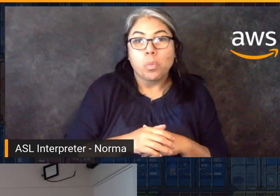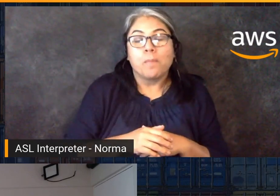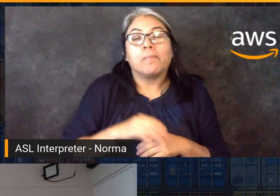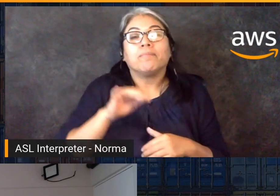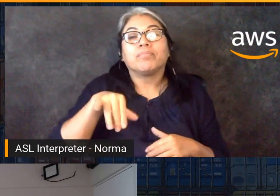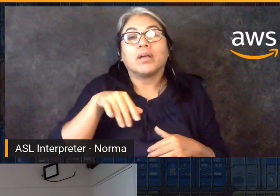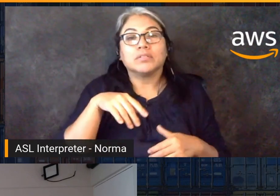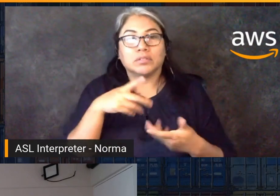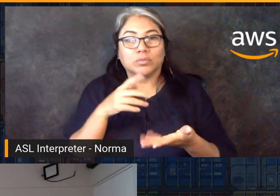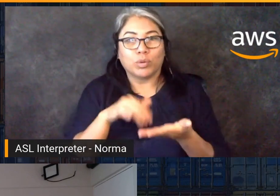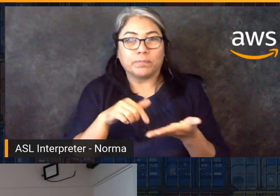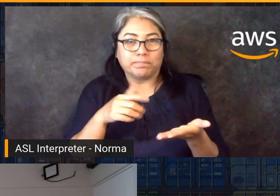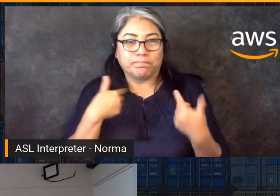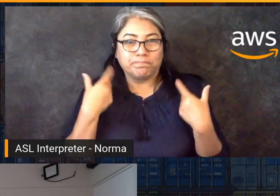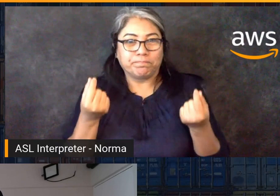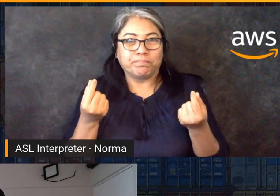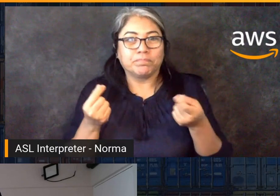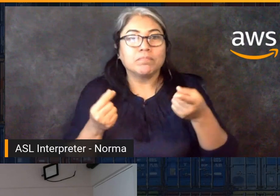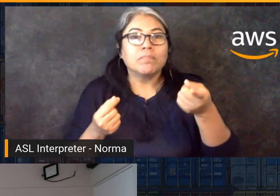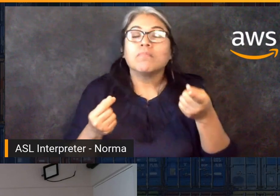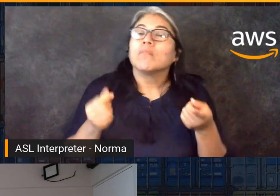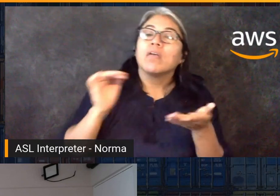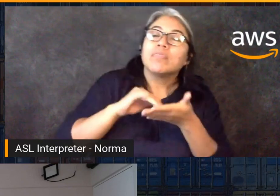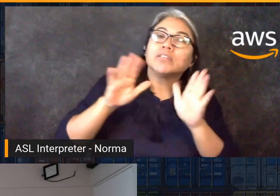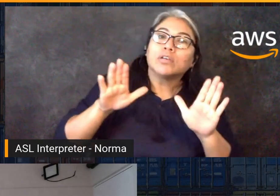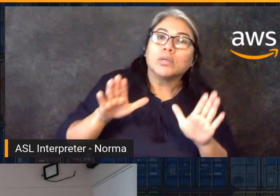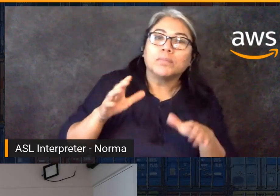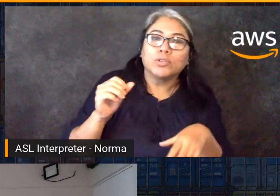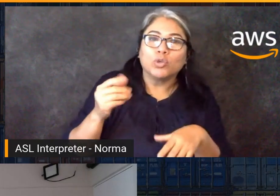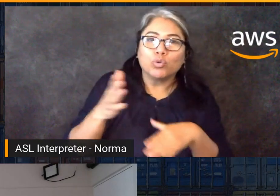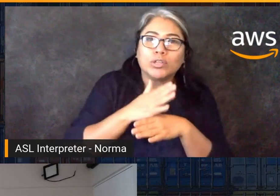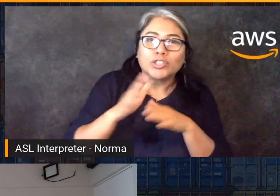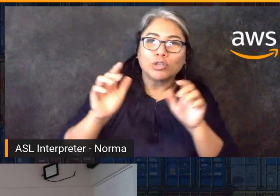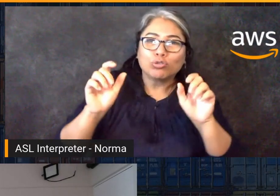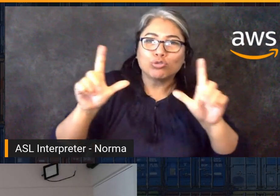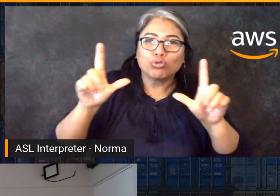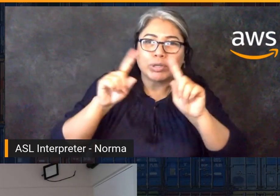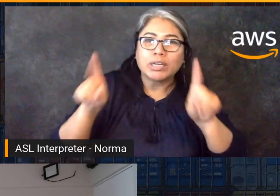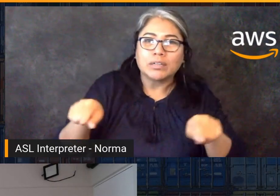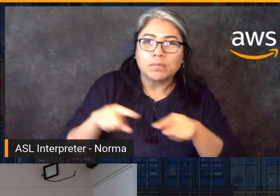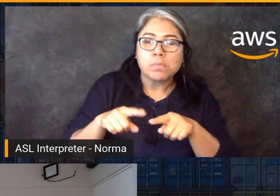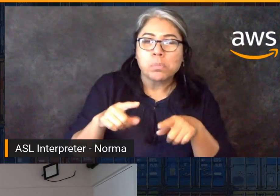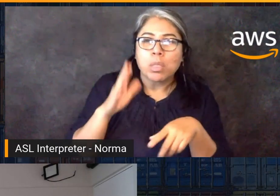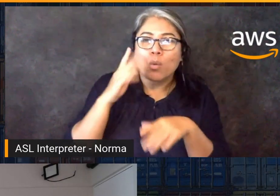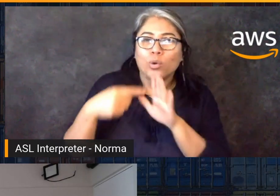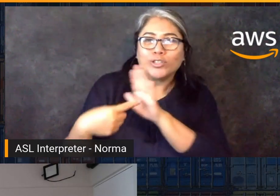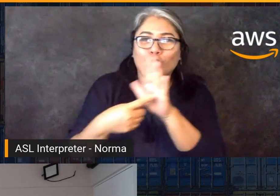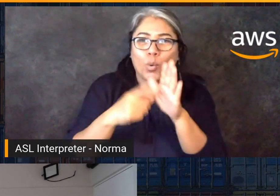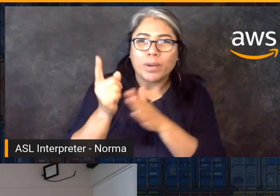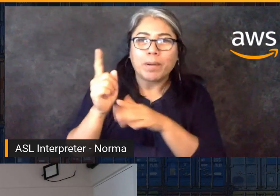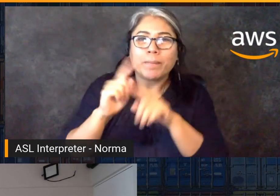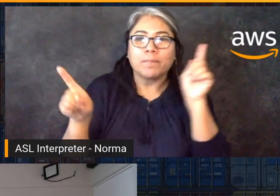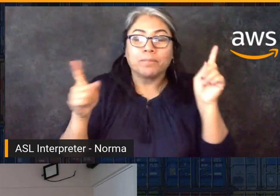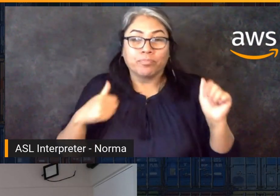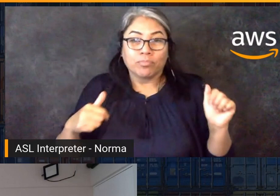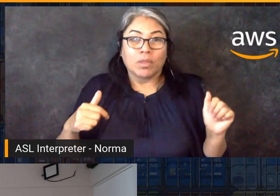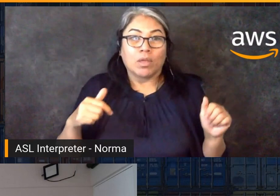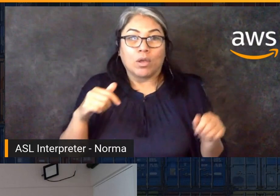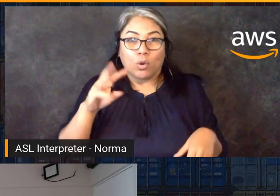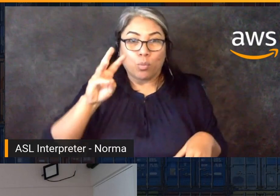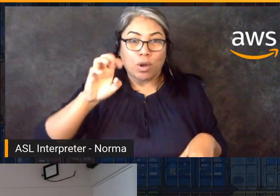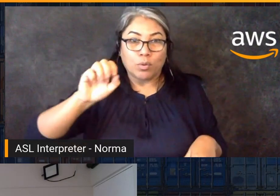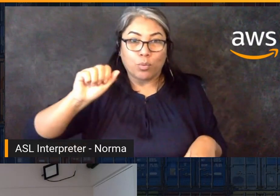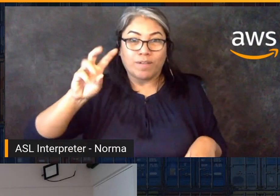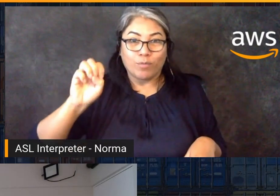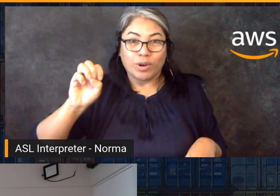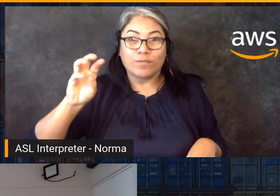for today. That's awesome, and I'm sure you go ahead and share your screen. We'll pull it in a minute. All right, let me share it real But quick. what WeaveWorks did originally